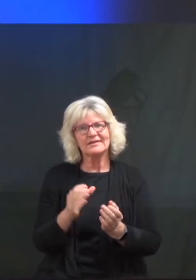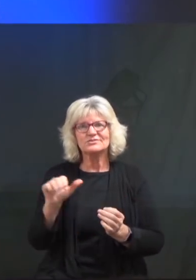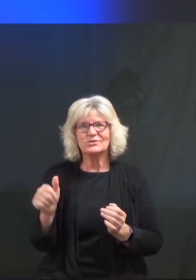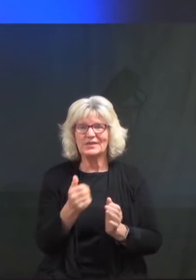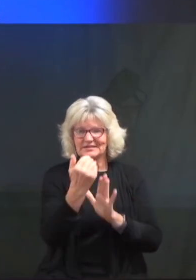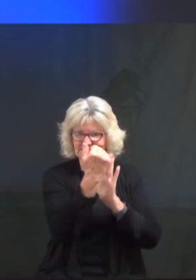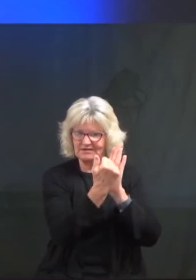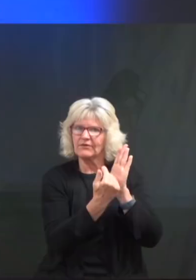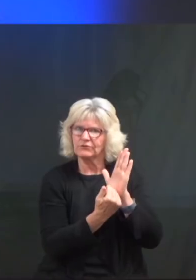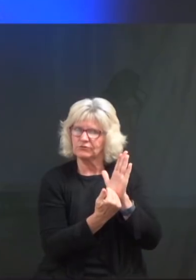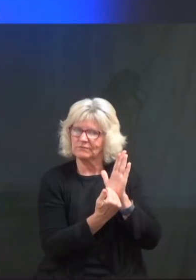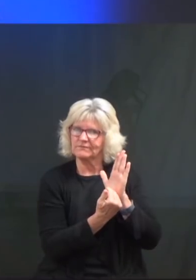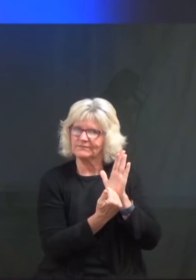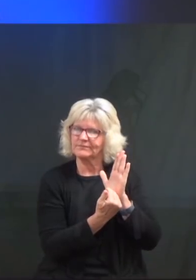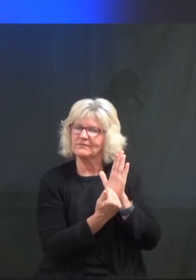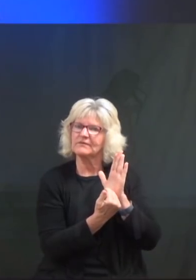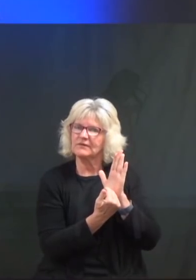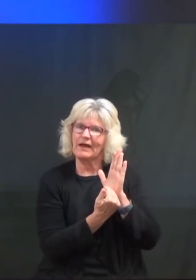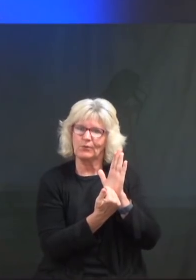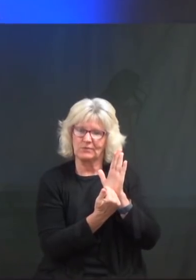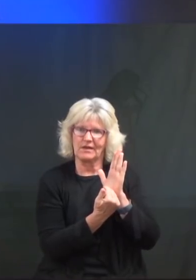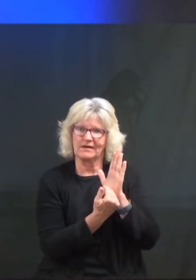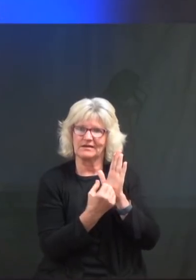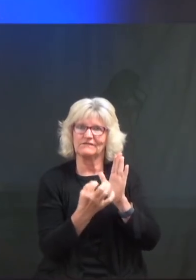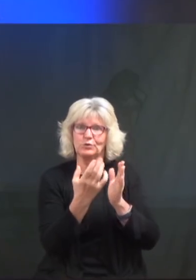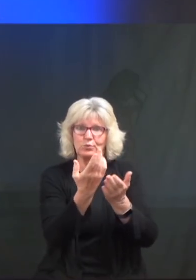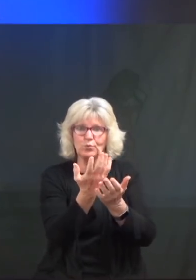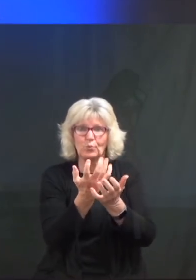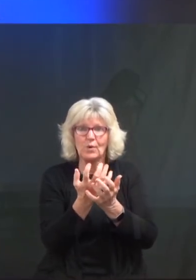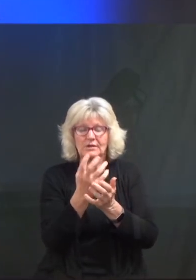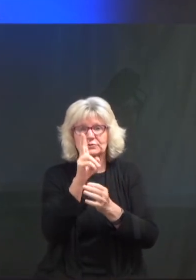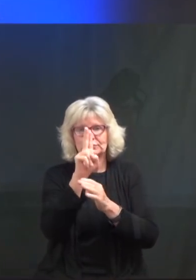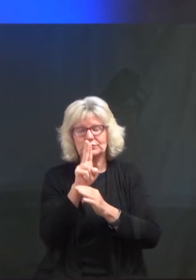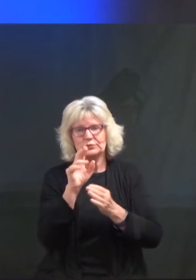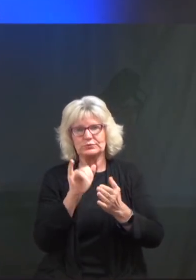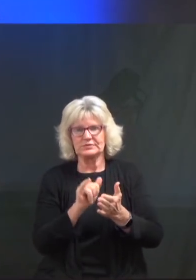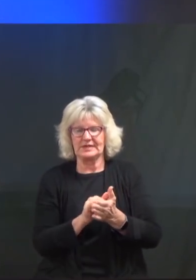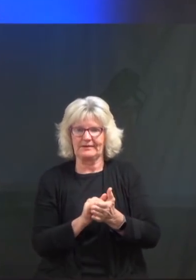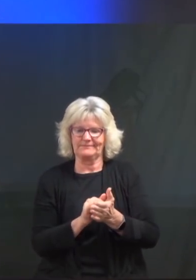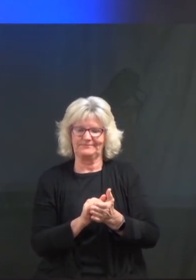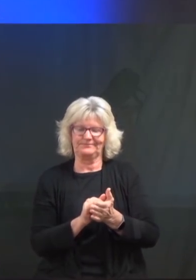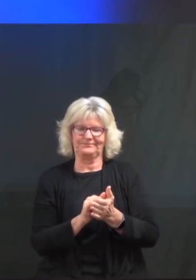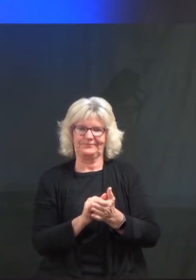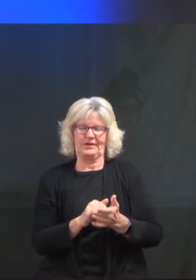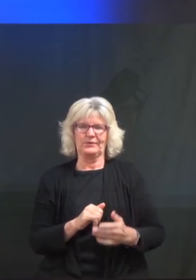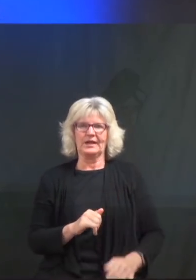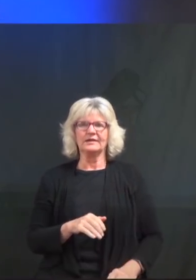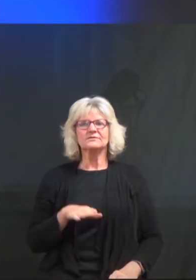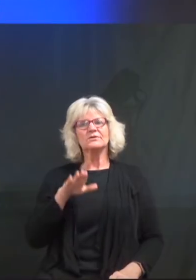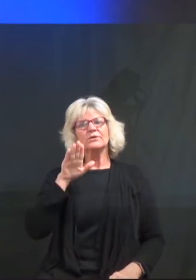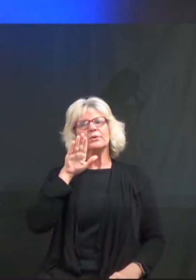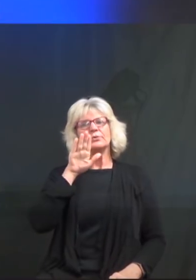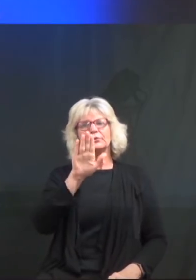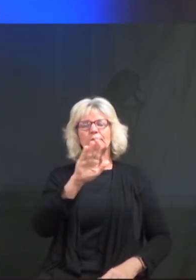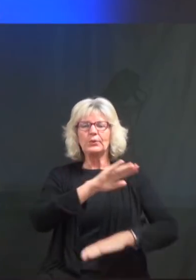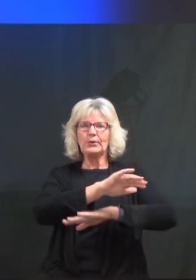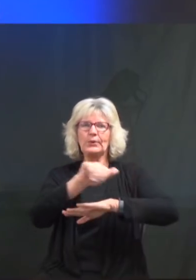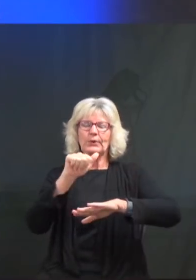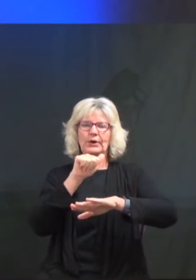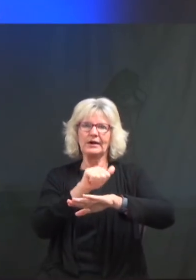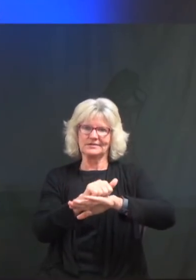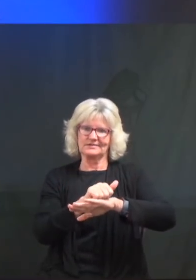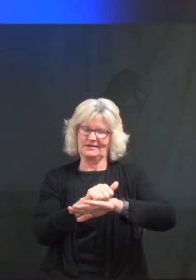outline if you'd like to be able to use that. Your assignment today is going to be to read